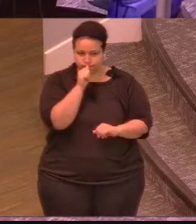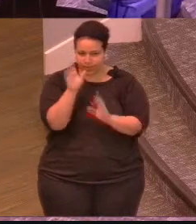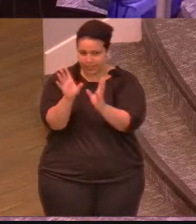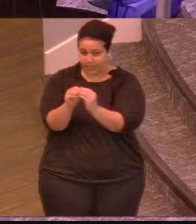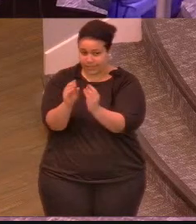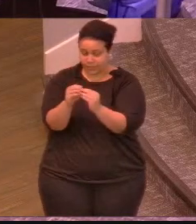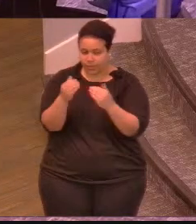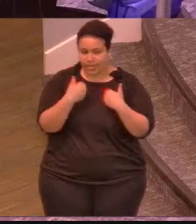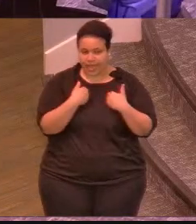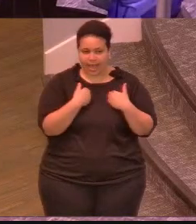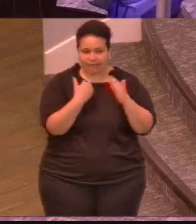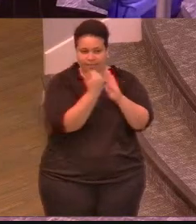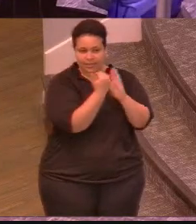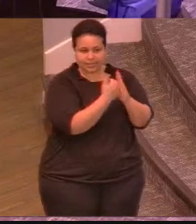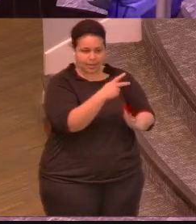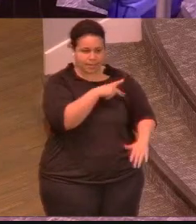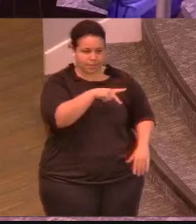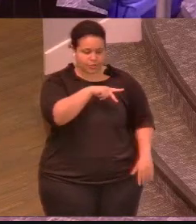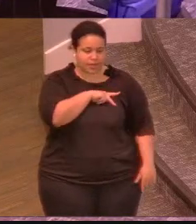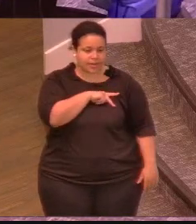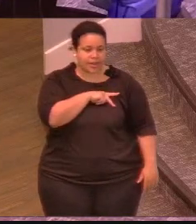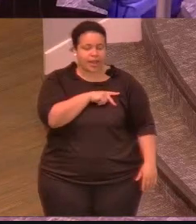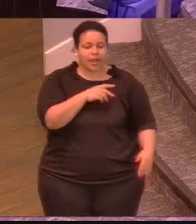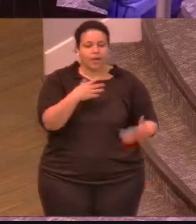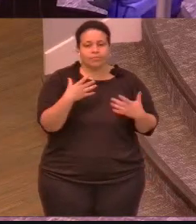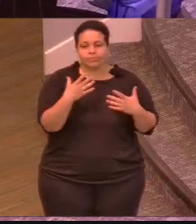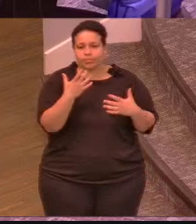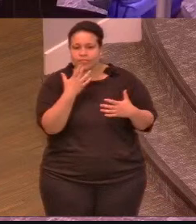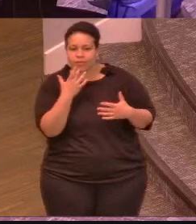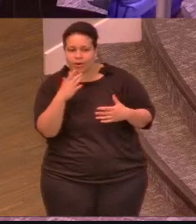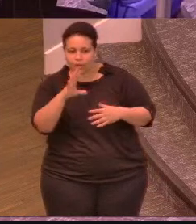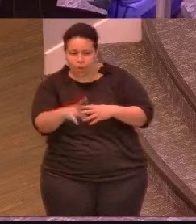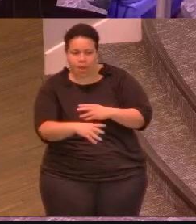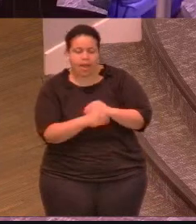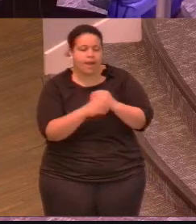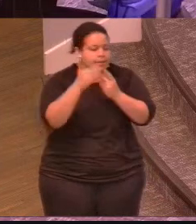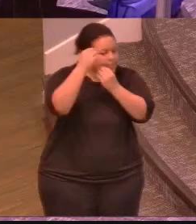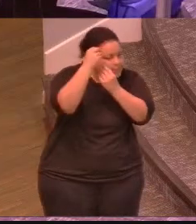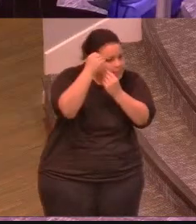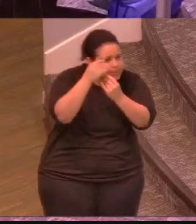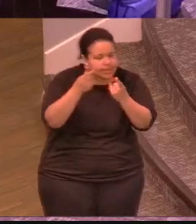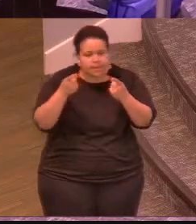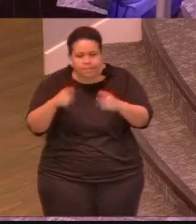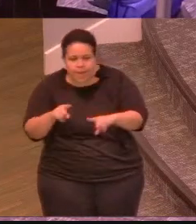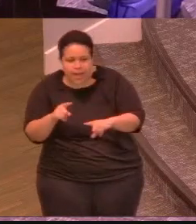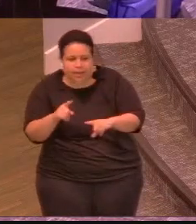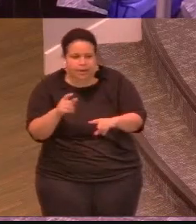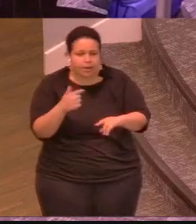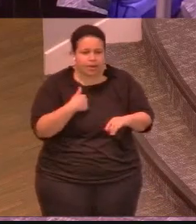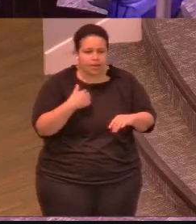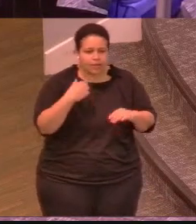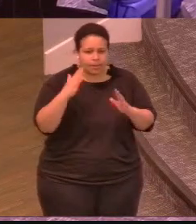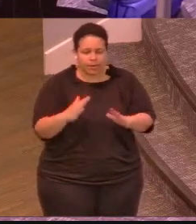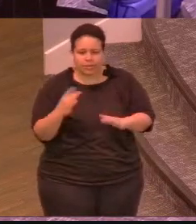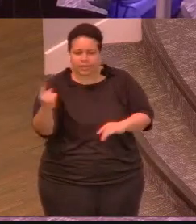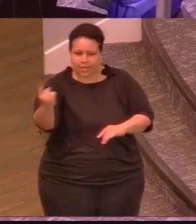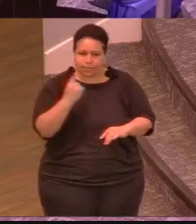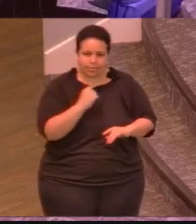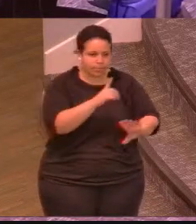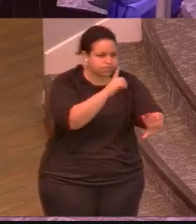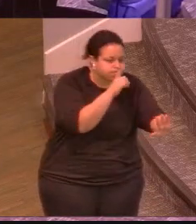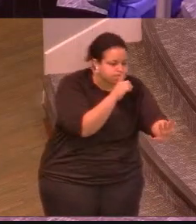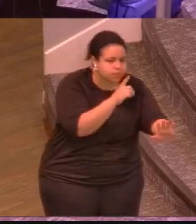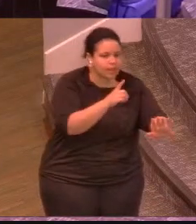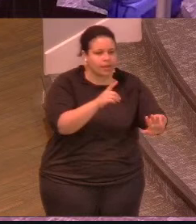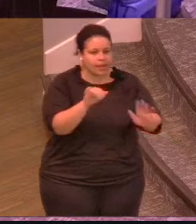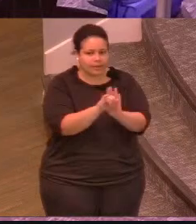but we would also like to add to consider a matter involving the disclosure of personal identifiable information from a